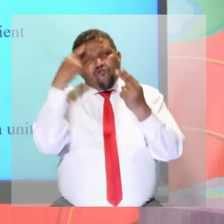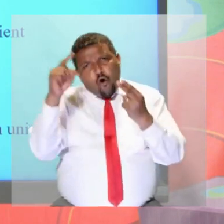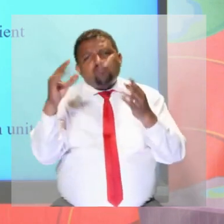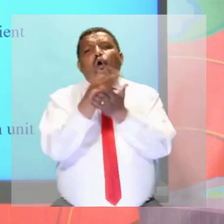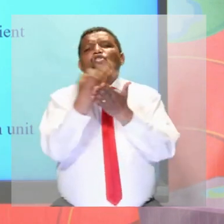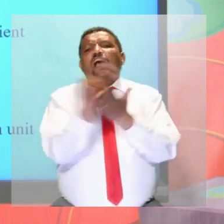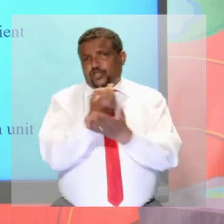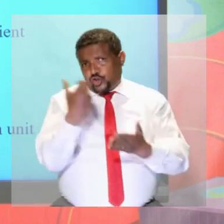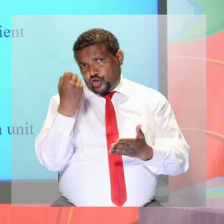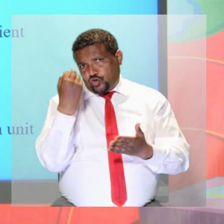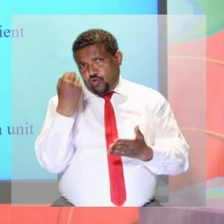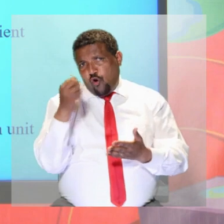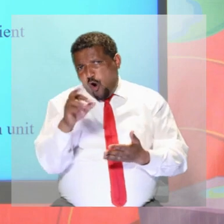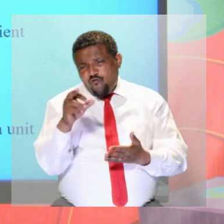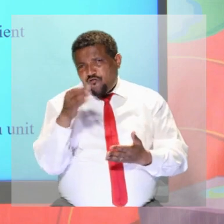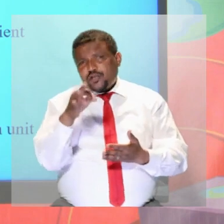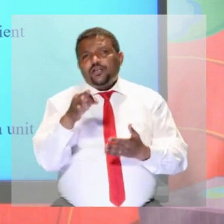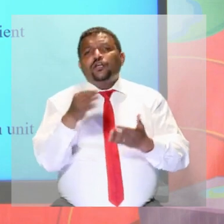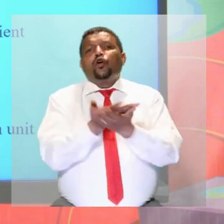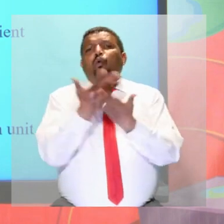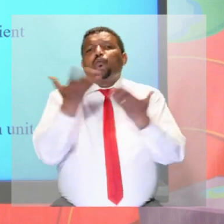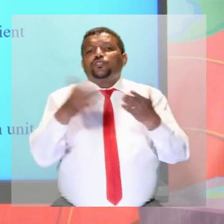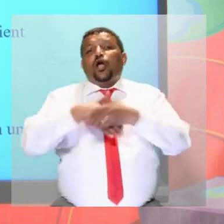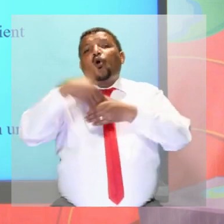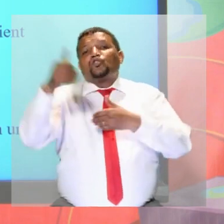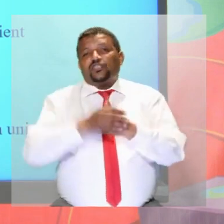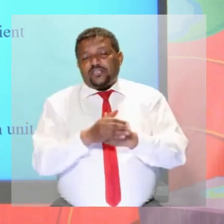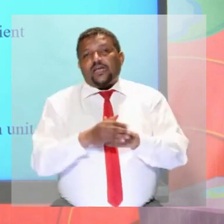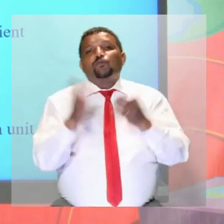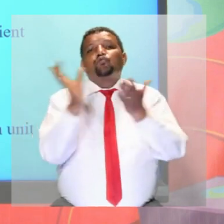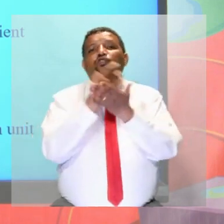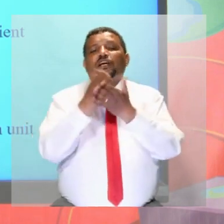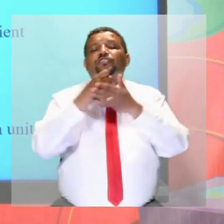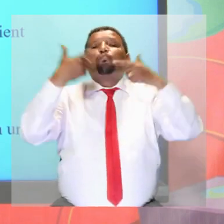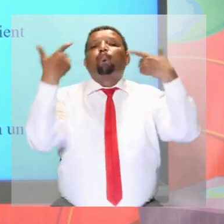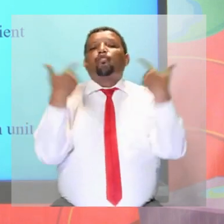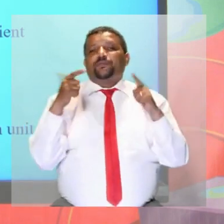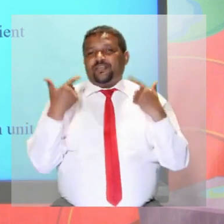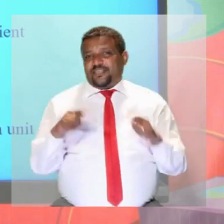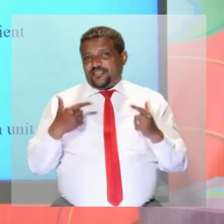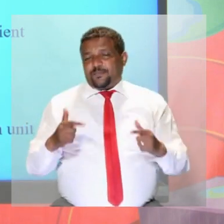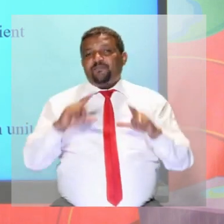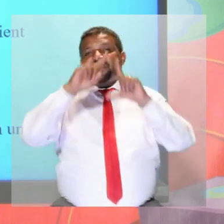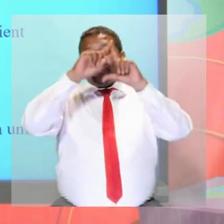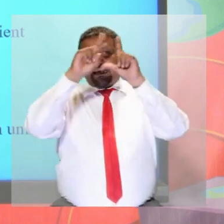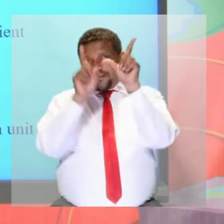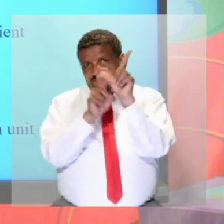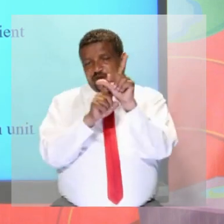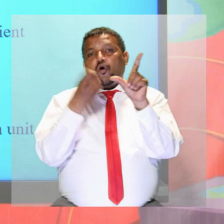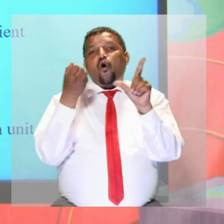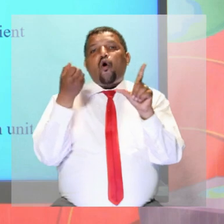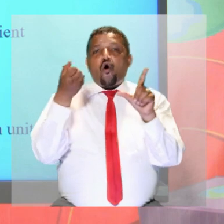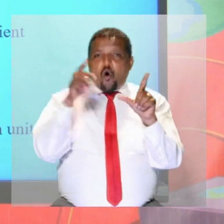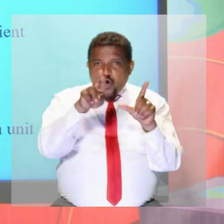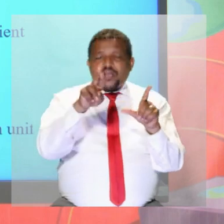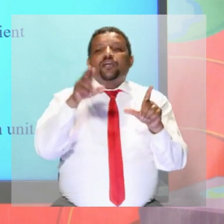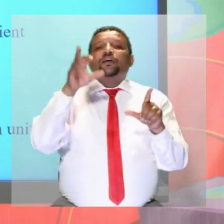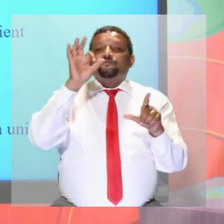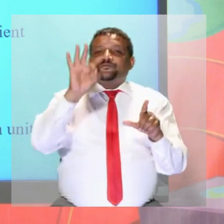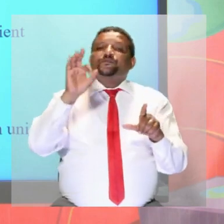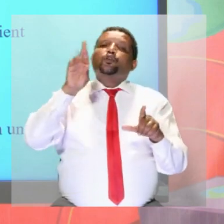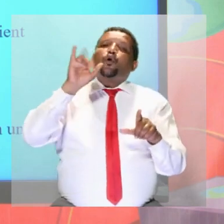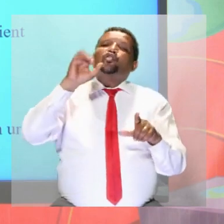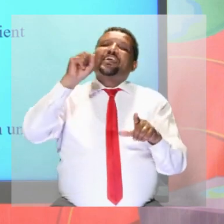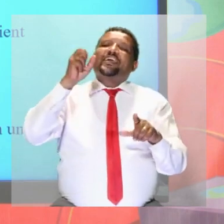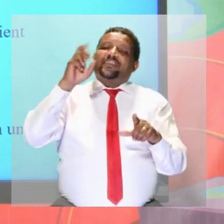the production of the commodities outside the production possibility curve or frontier. So this is